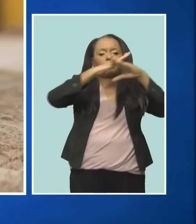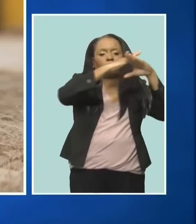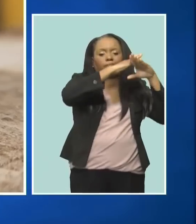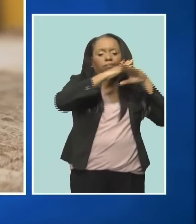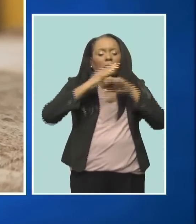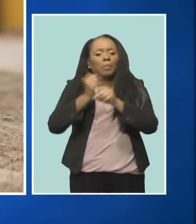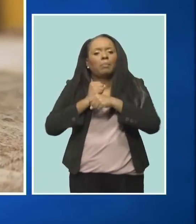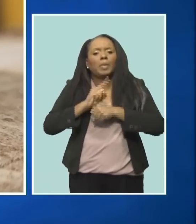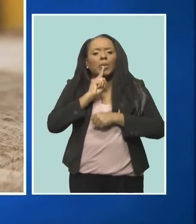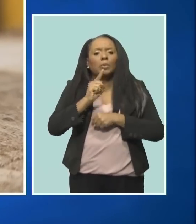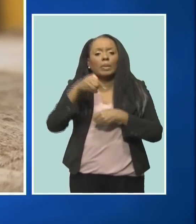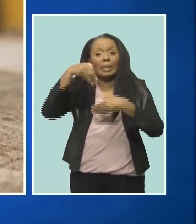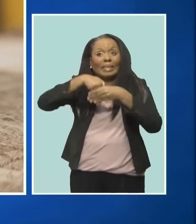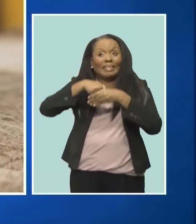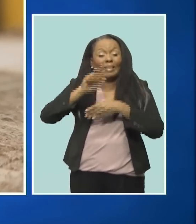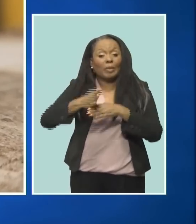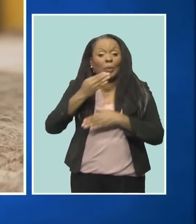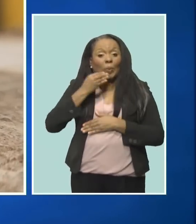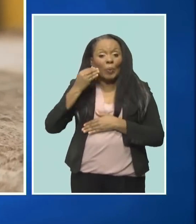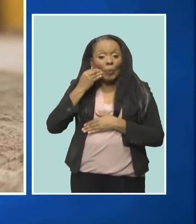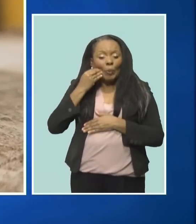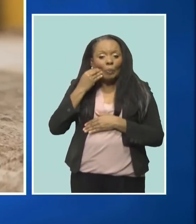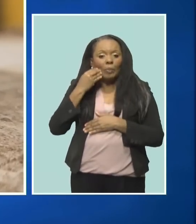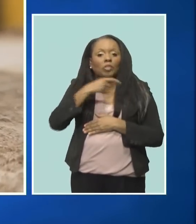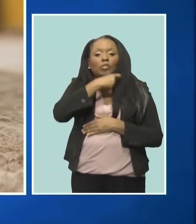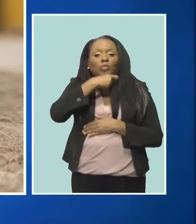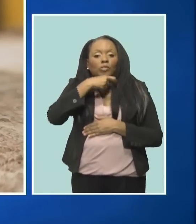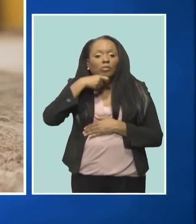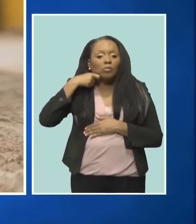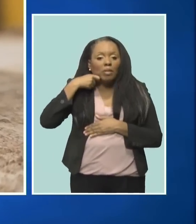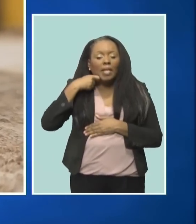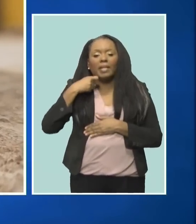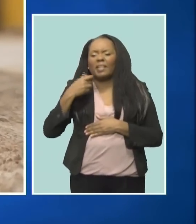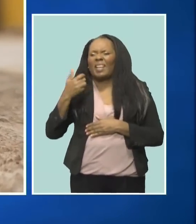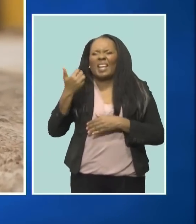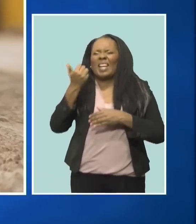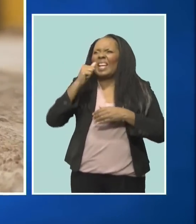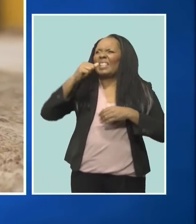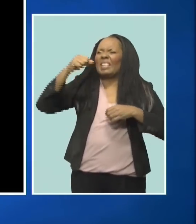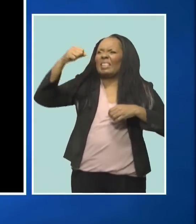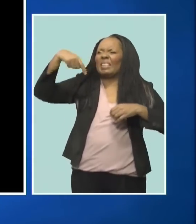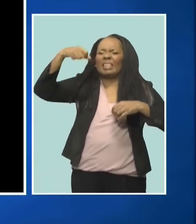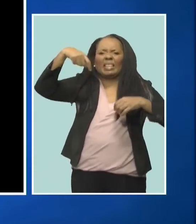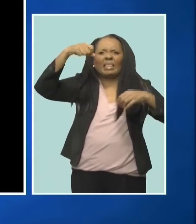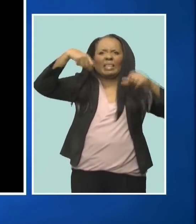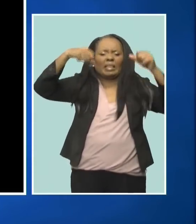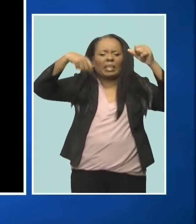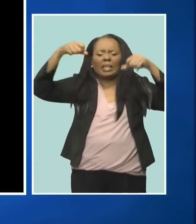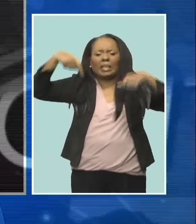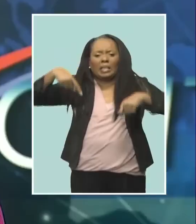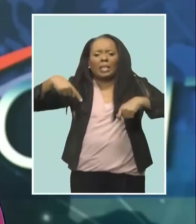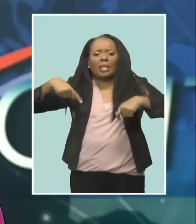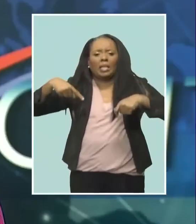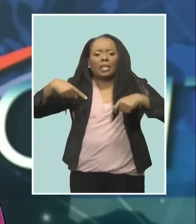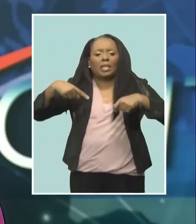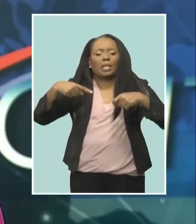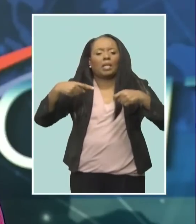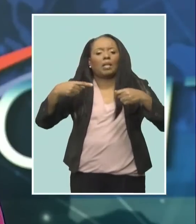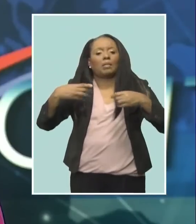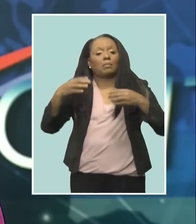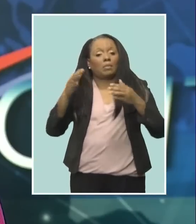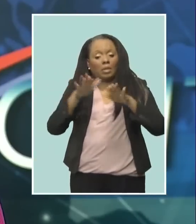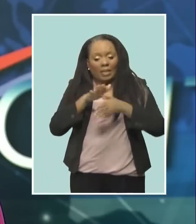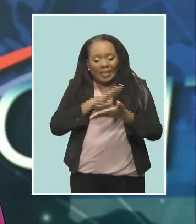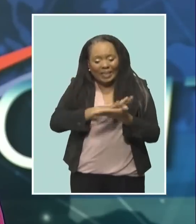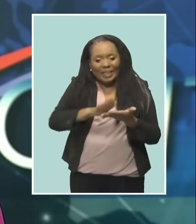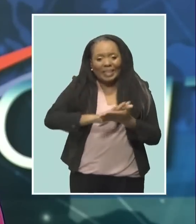conditions inside the home, the use of dehumidifiers, fixing any leaks around the home, keeping outside surroundings clean and away from the